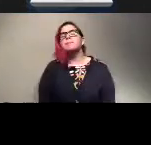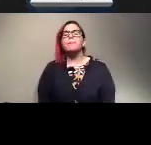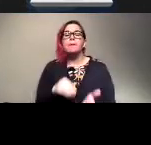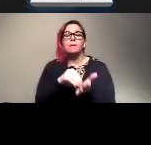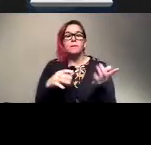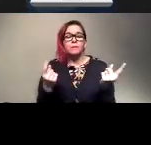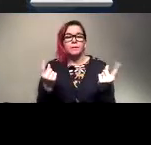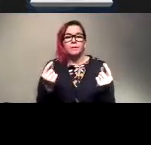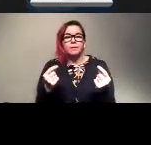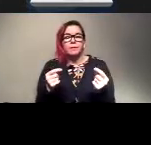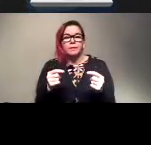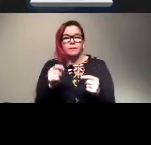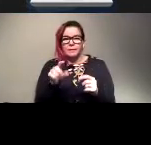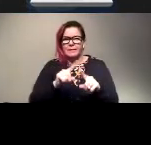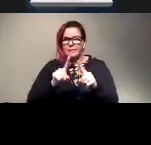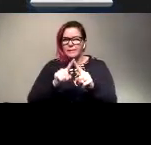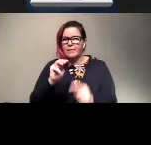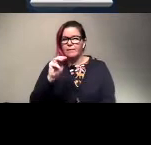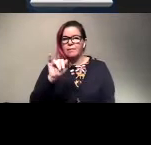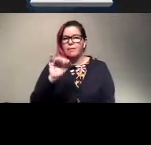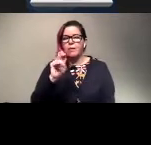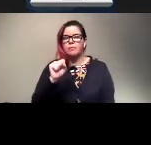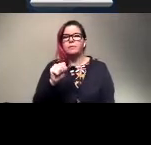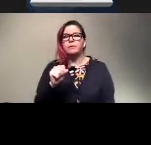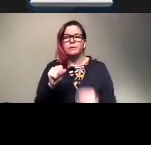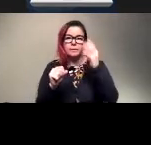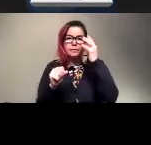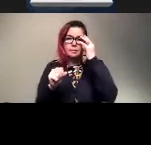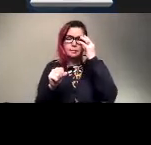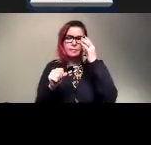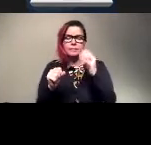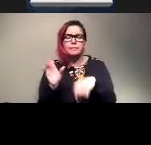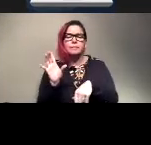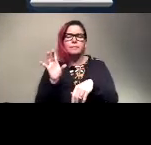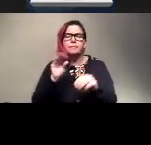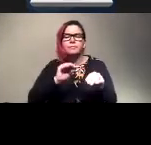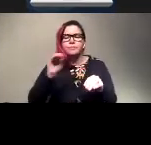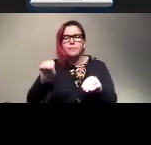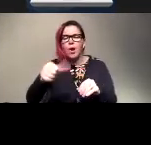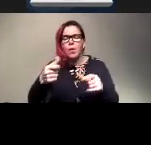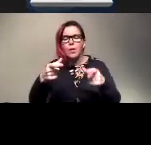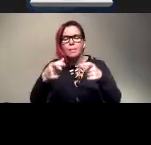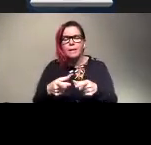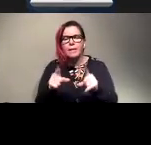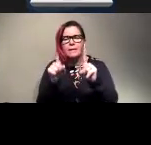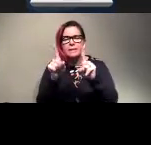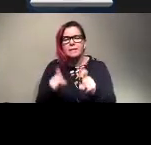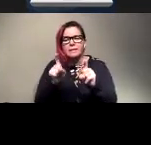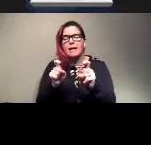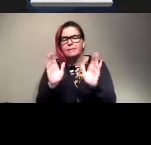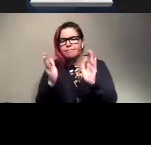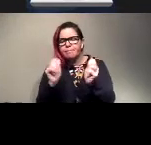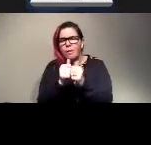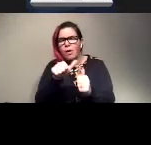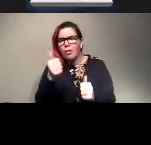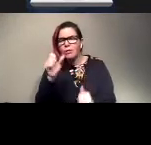take those different microbes and they patch them onto other plates, and then they test them against other strains of bacteria to look